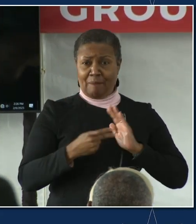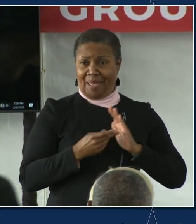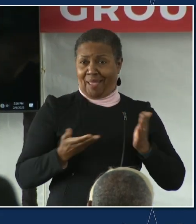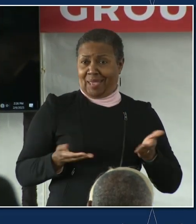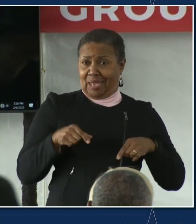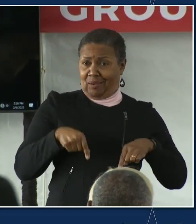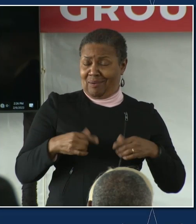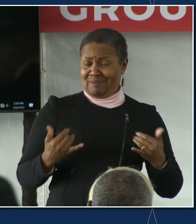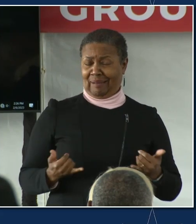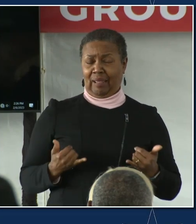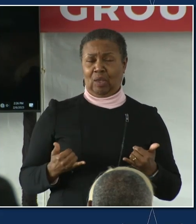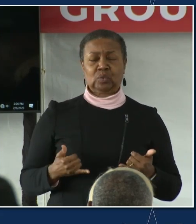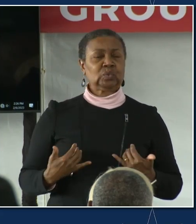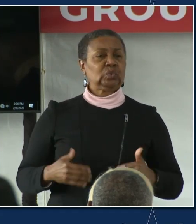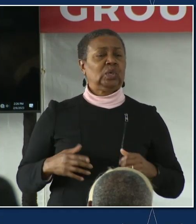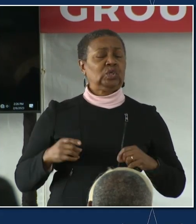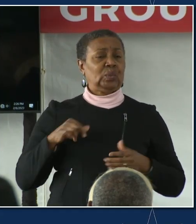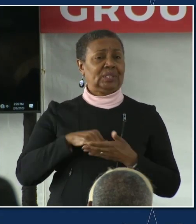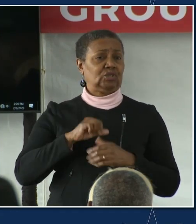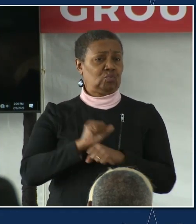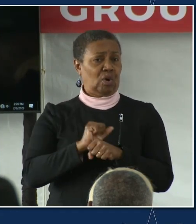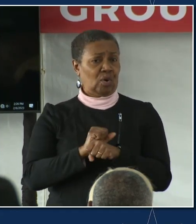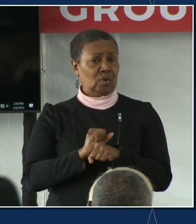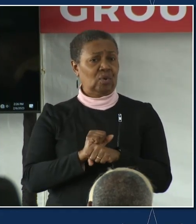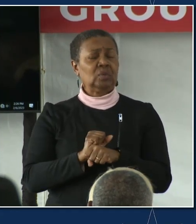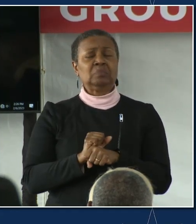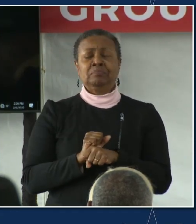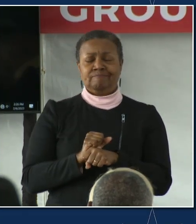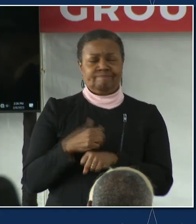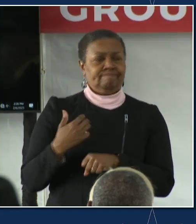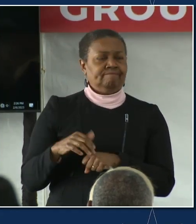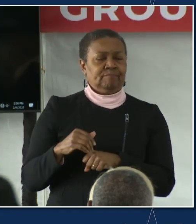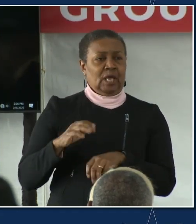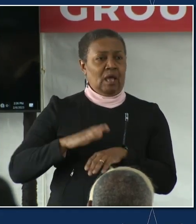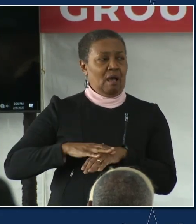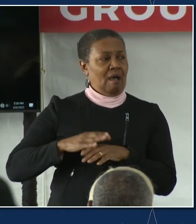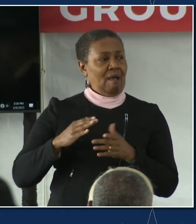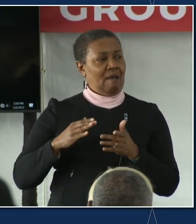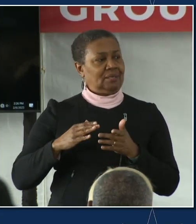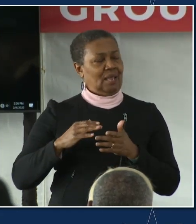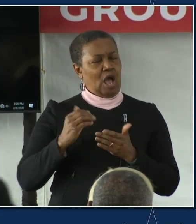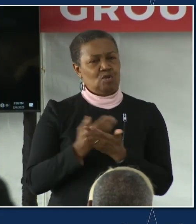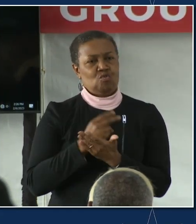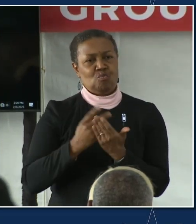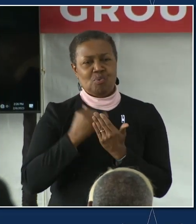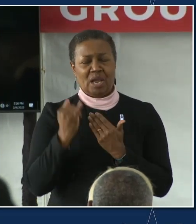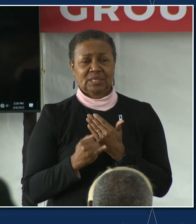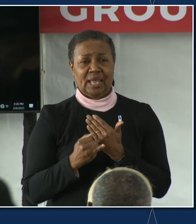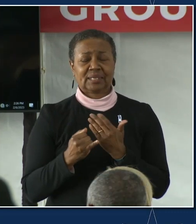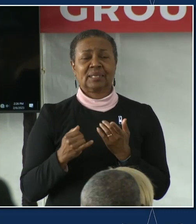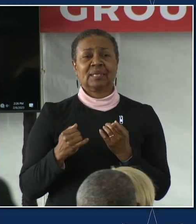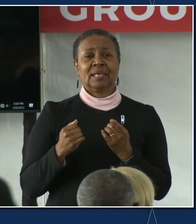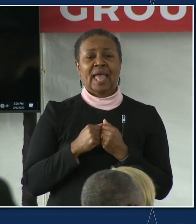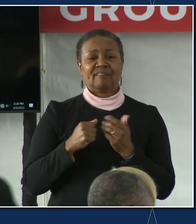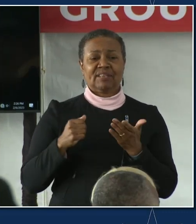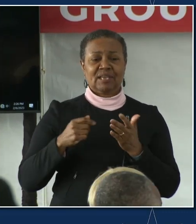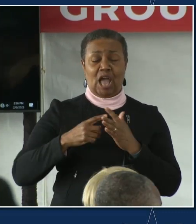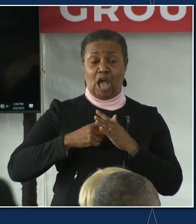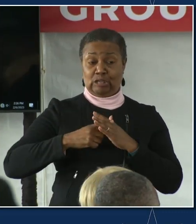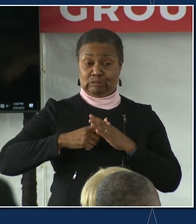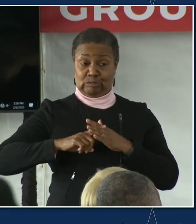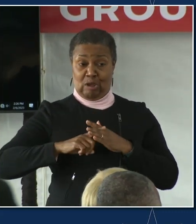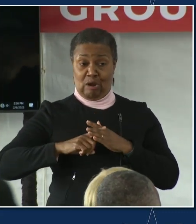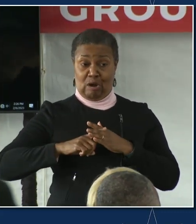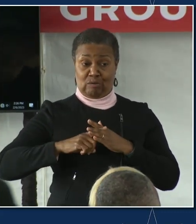here now and doing this, the work that you've been doing on the Shy and other projects, but putting a flagship down